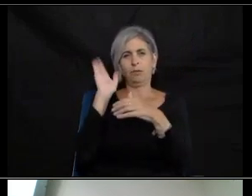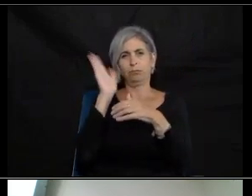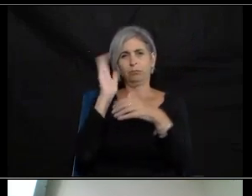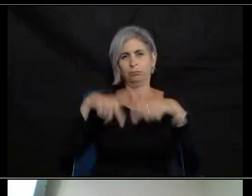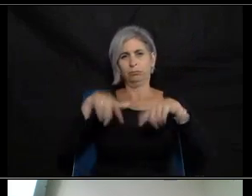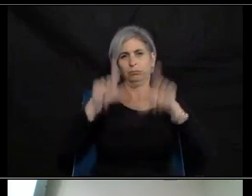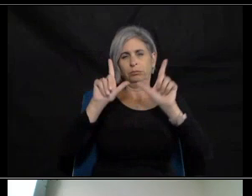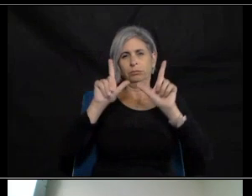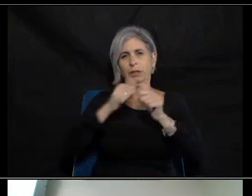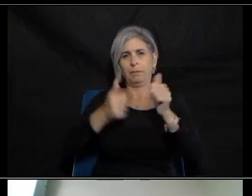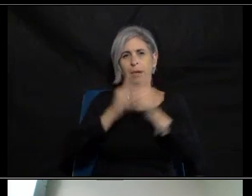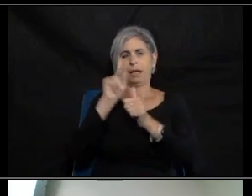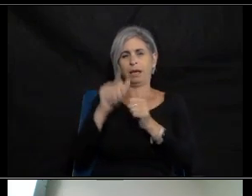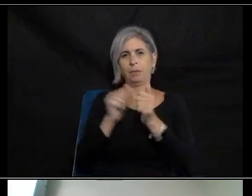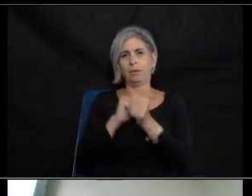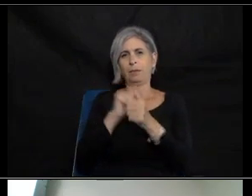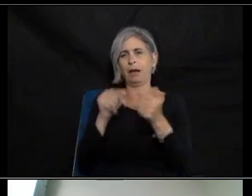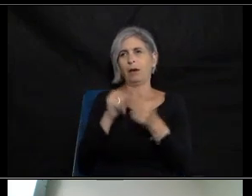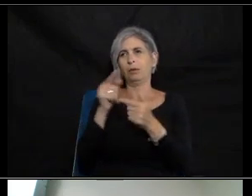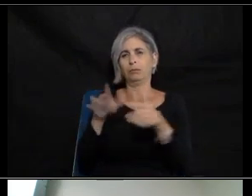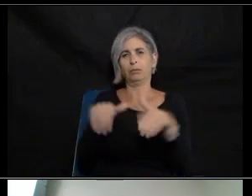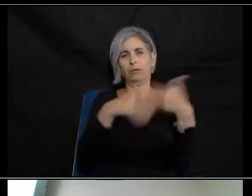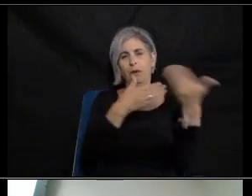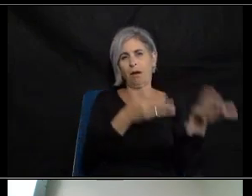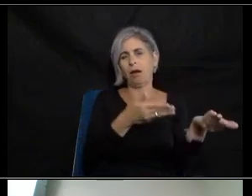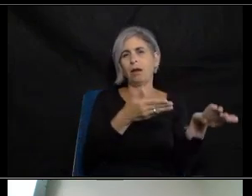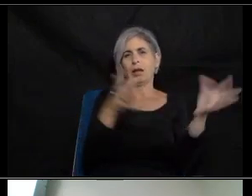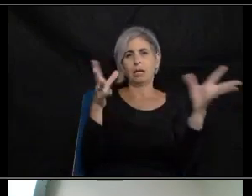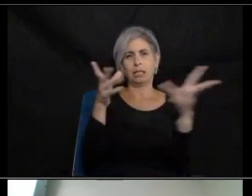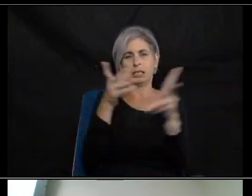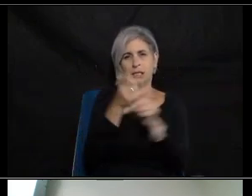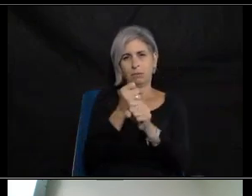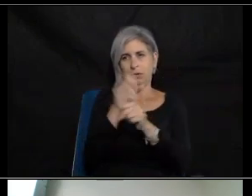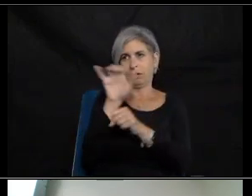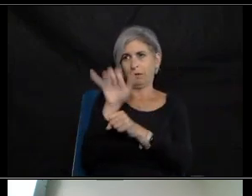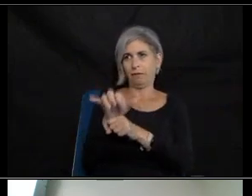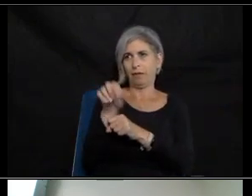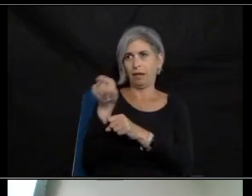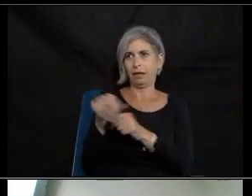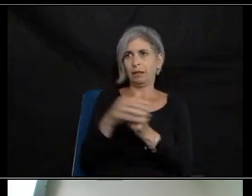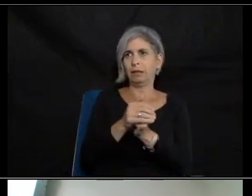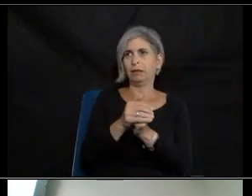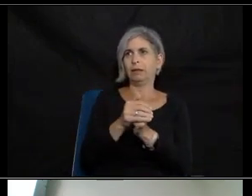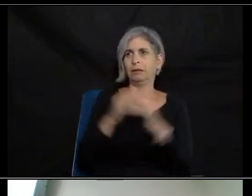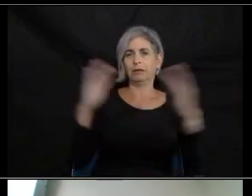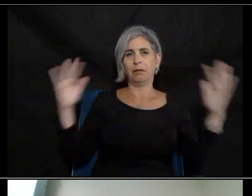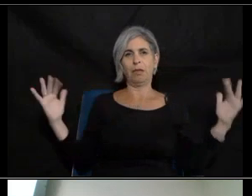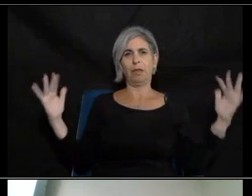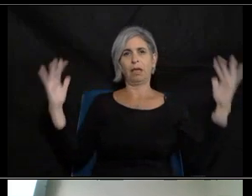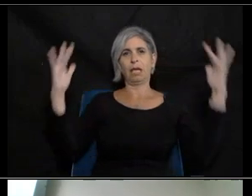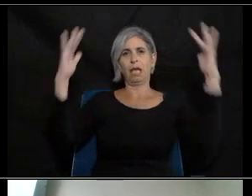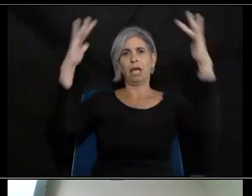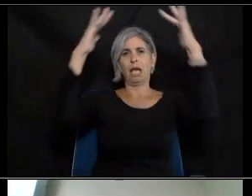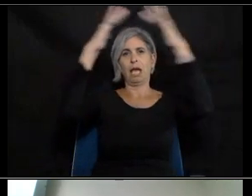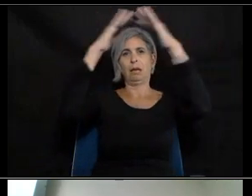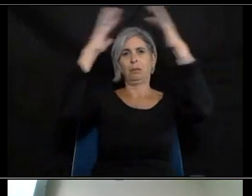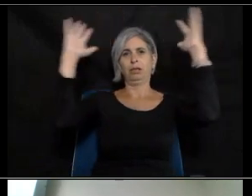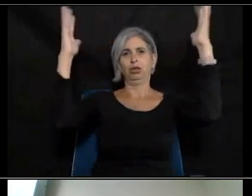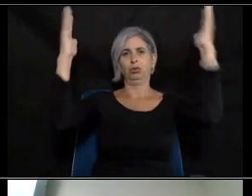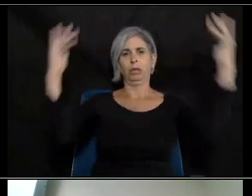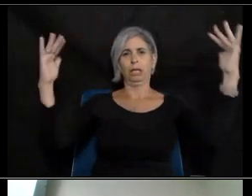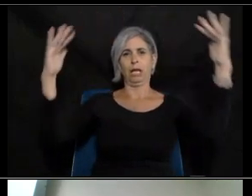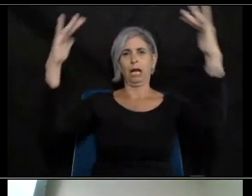in your backup that was lengthy. She's going to provide a summary of that, of the canopy assessment, as well as some ideas on what we